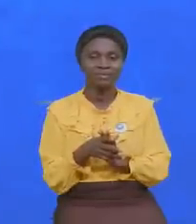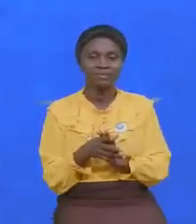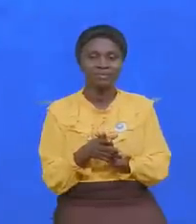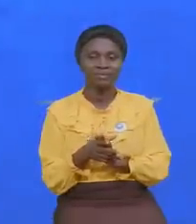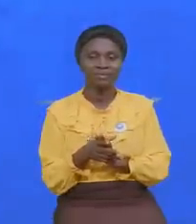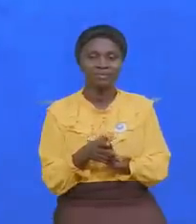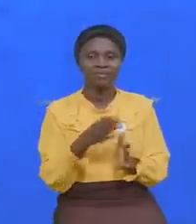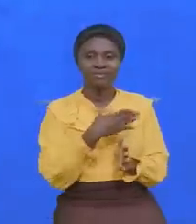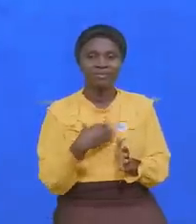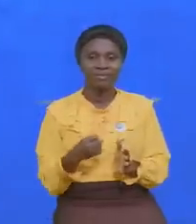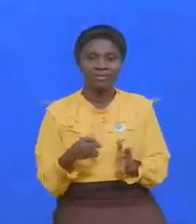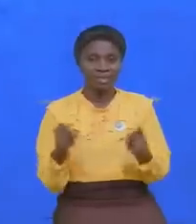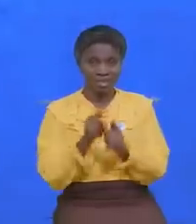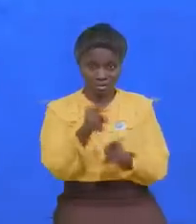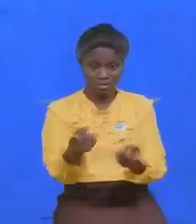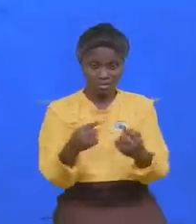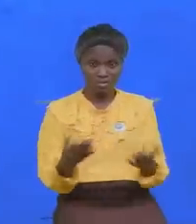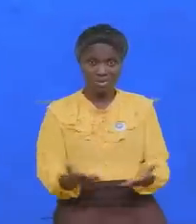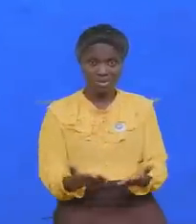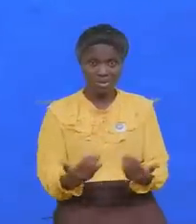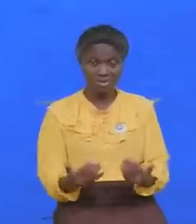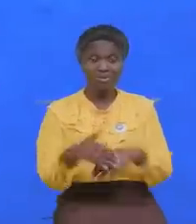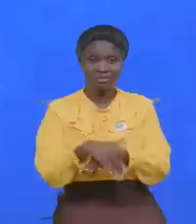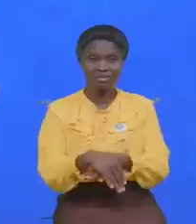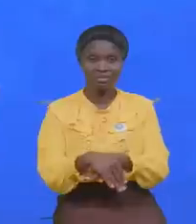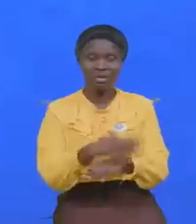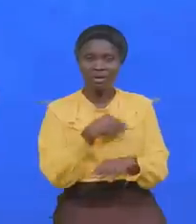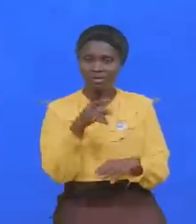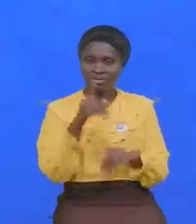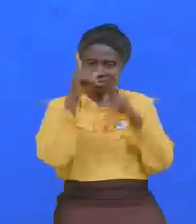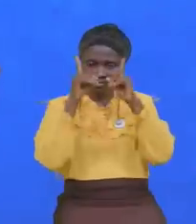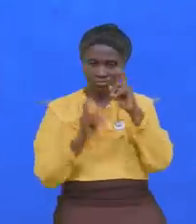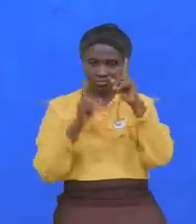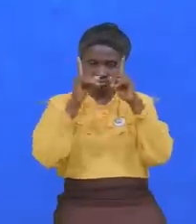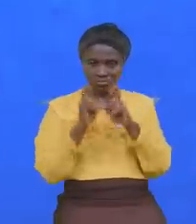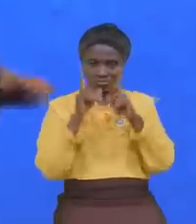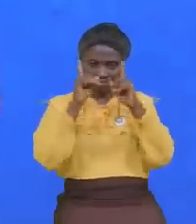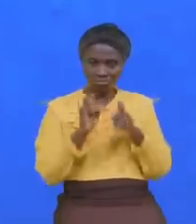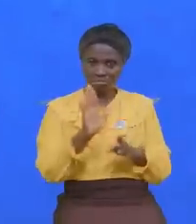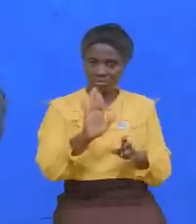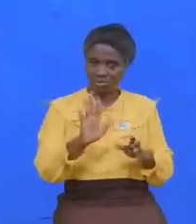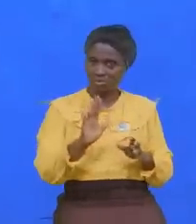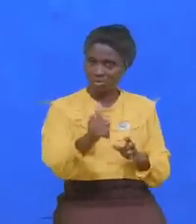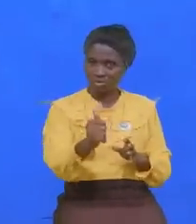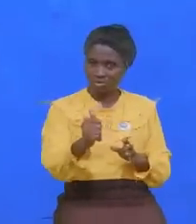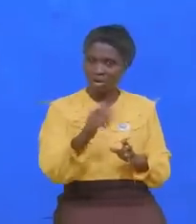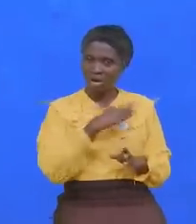And as you come here tonight, and you examine your life, and you analyze your life,